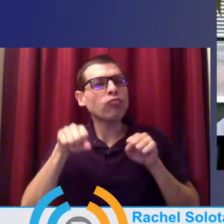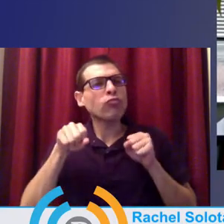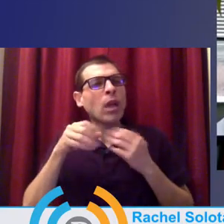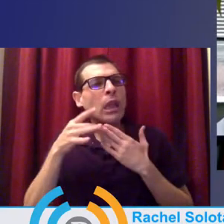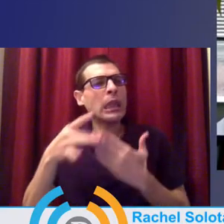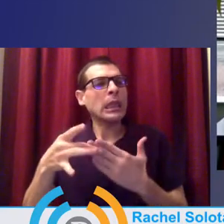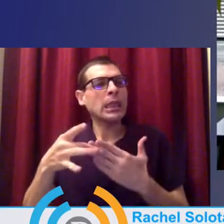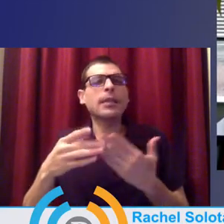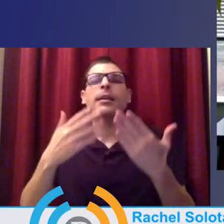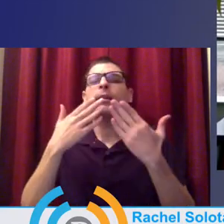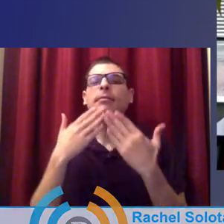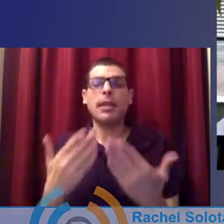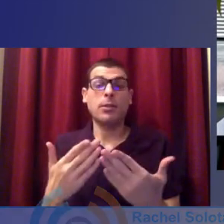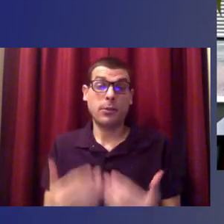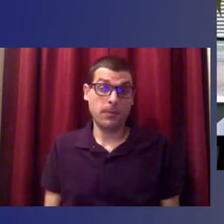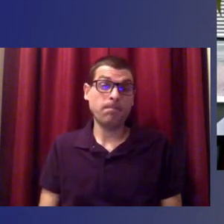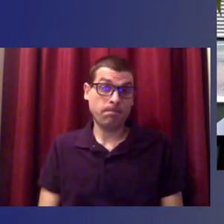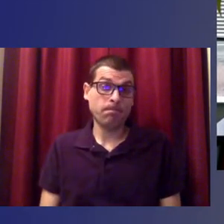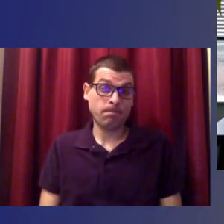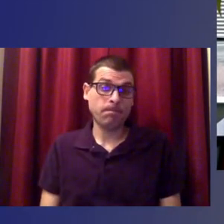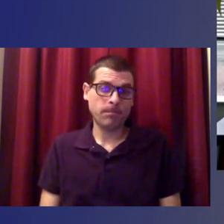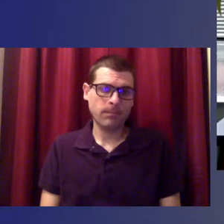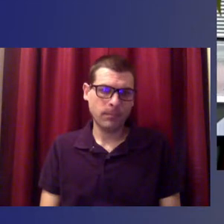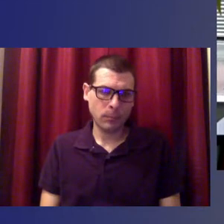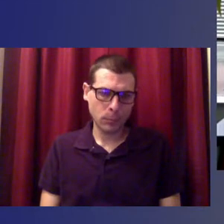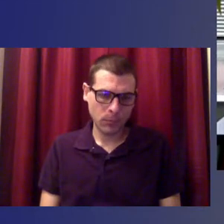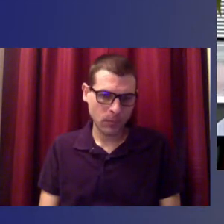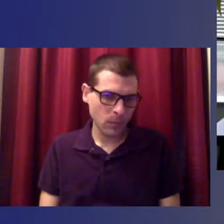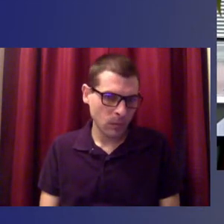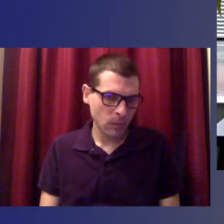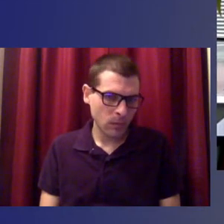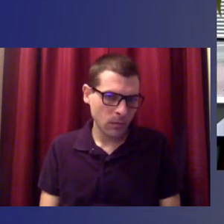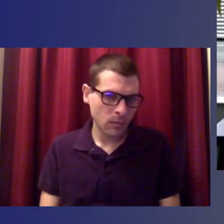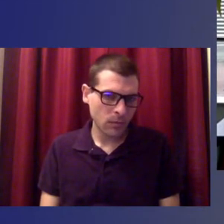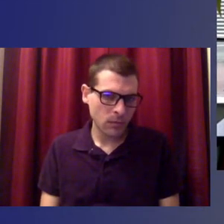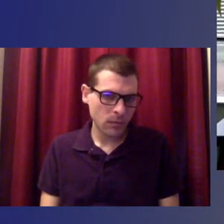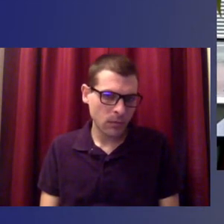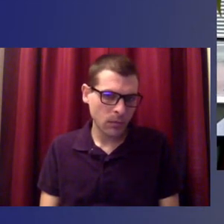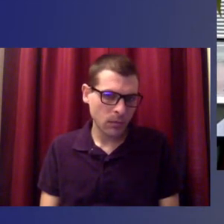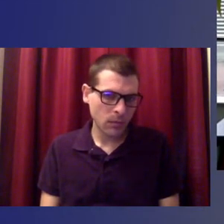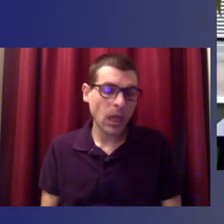that. And it's a little bit of a personal. I was going to say, I hope